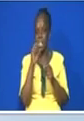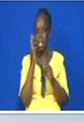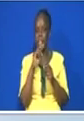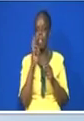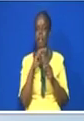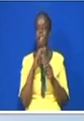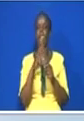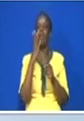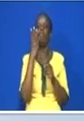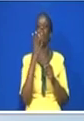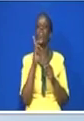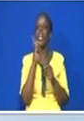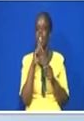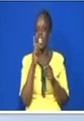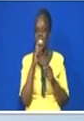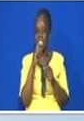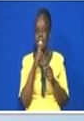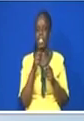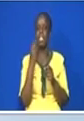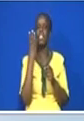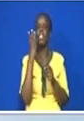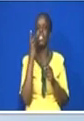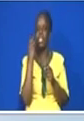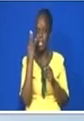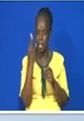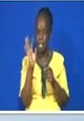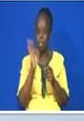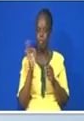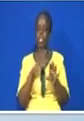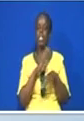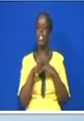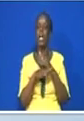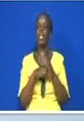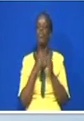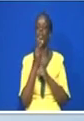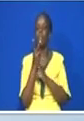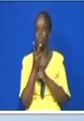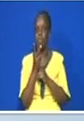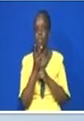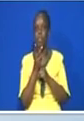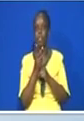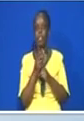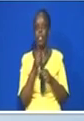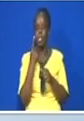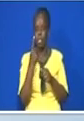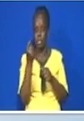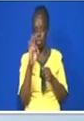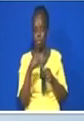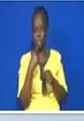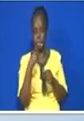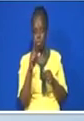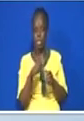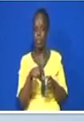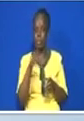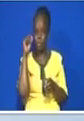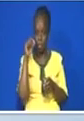red, 4 white, and 3 blue. So in total, there are 12 beads. Each one of those beads can be